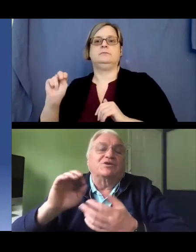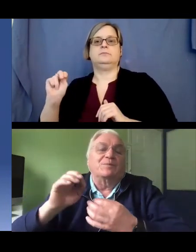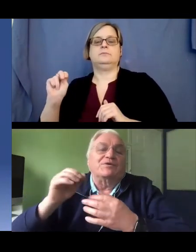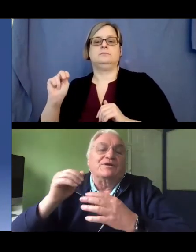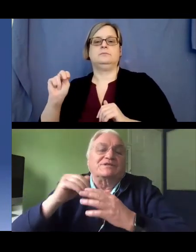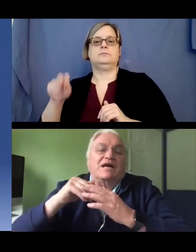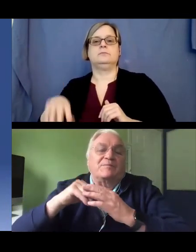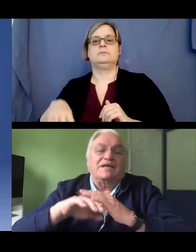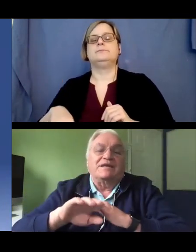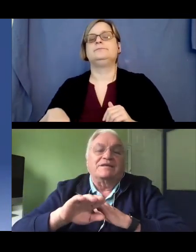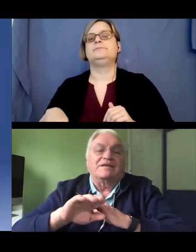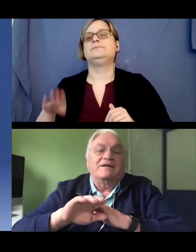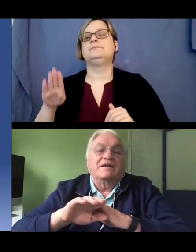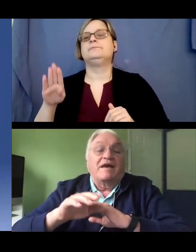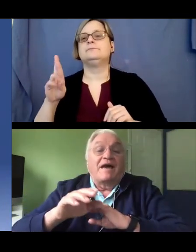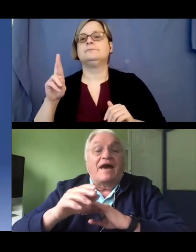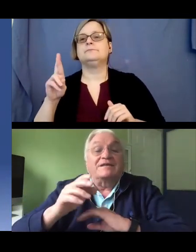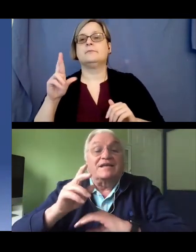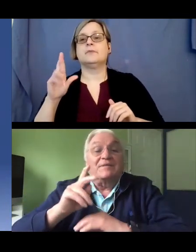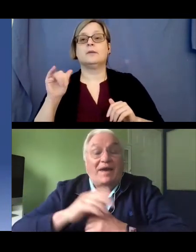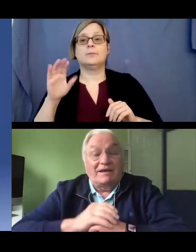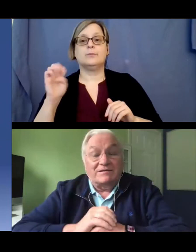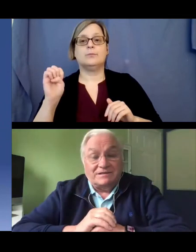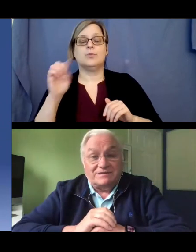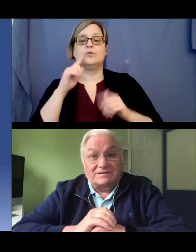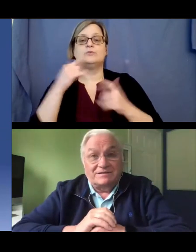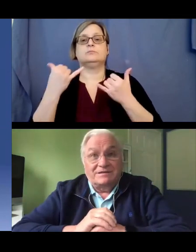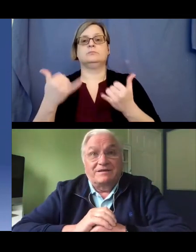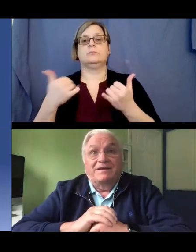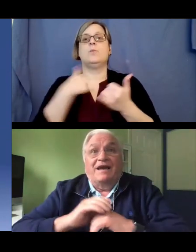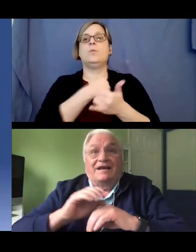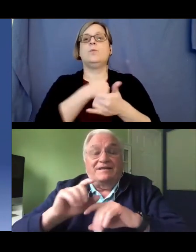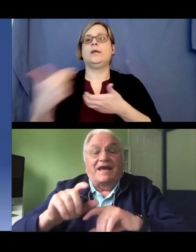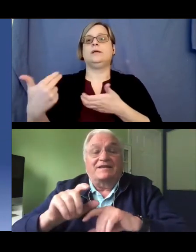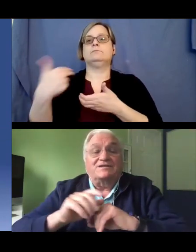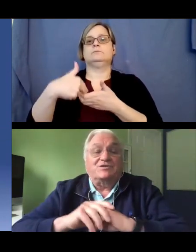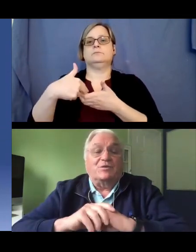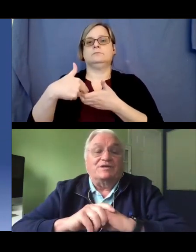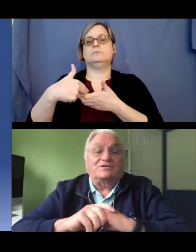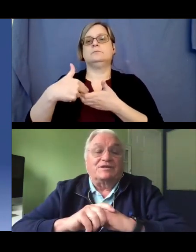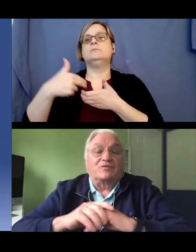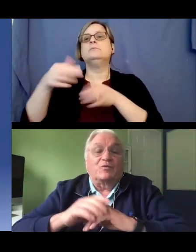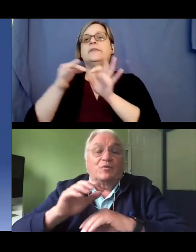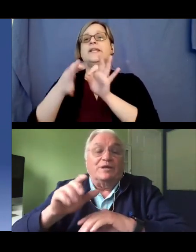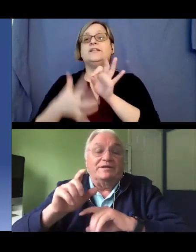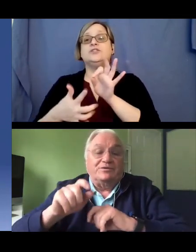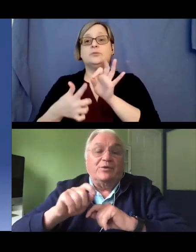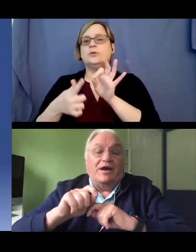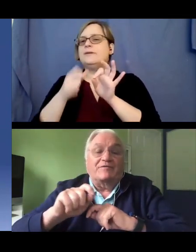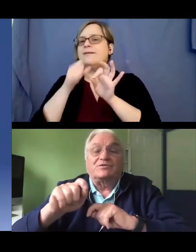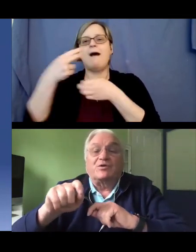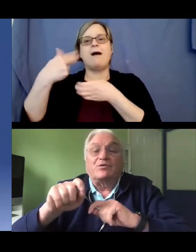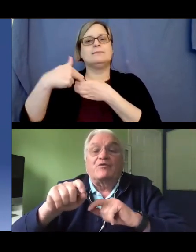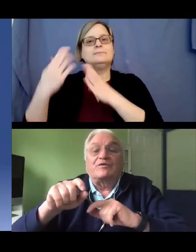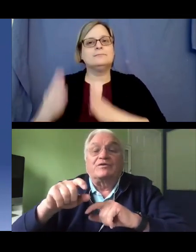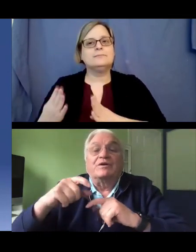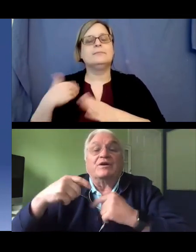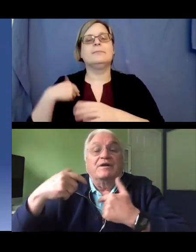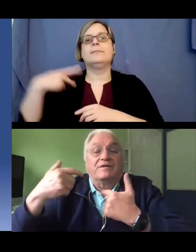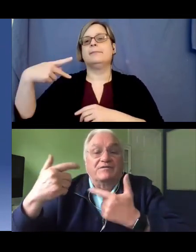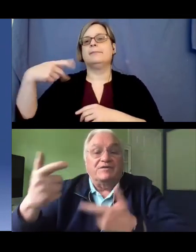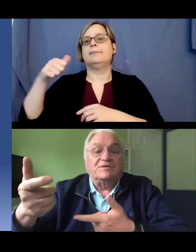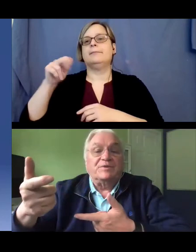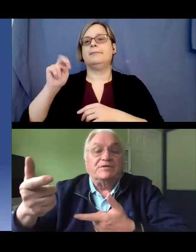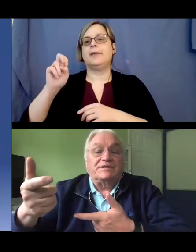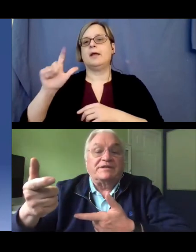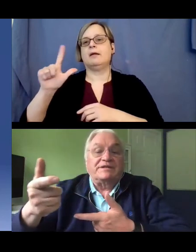the interpreter has come in as a panelist. And in that situation, we do have control over